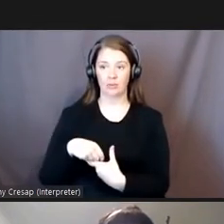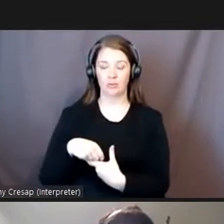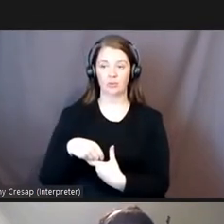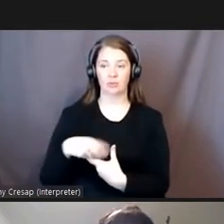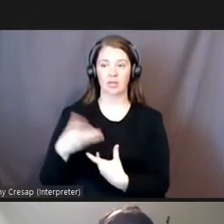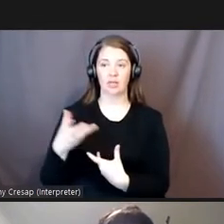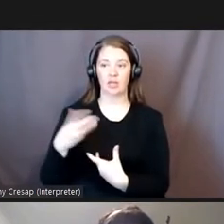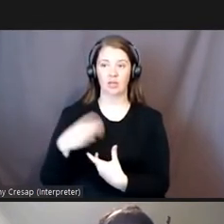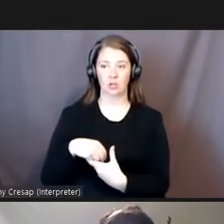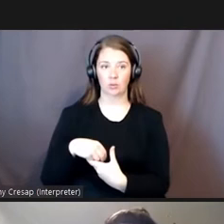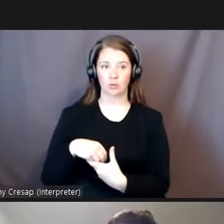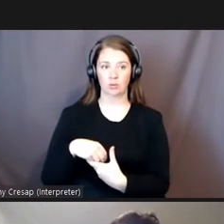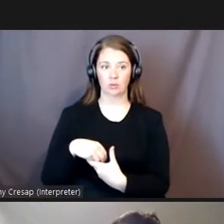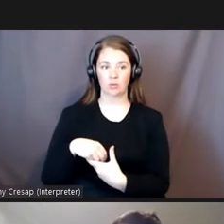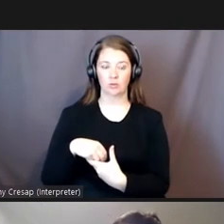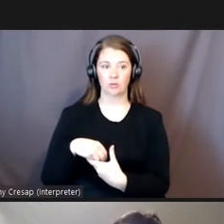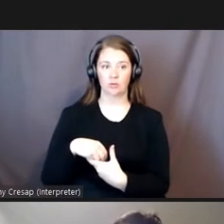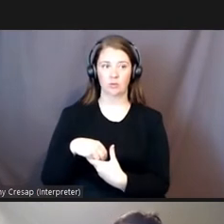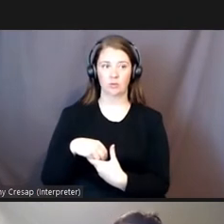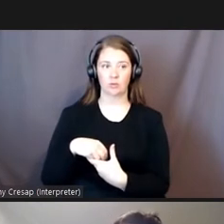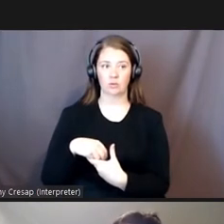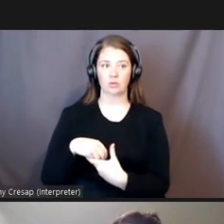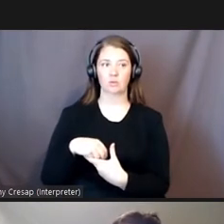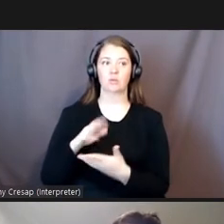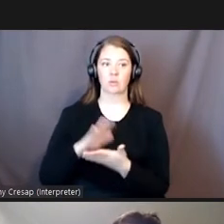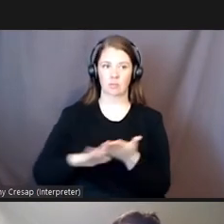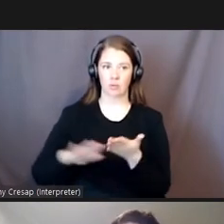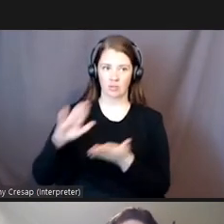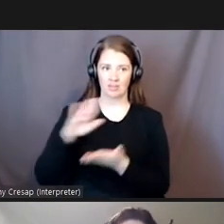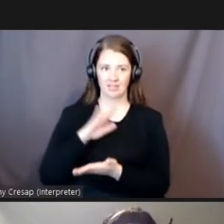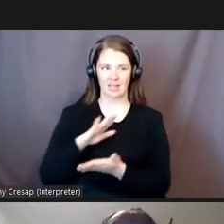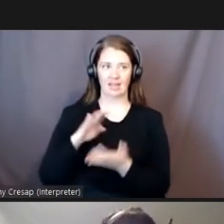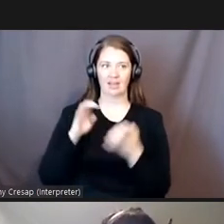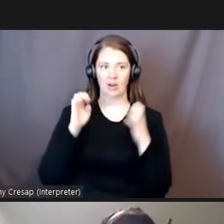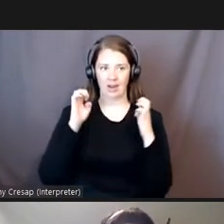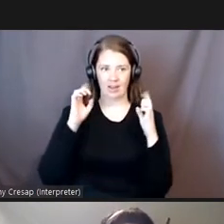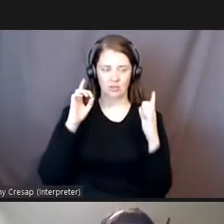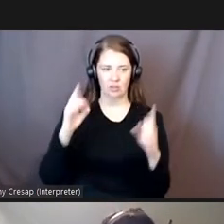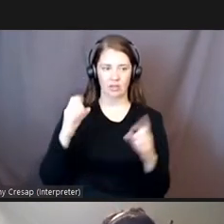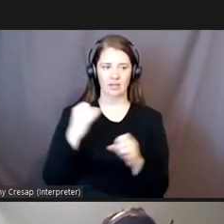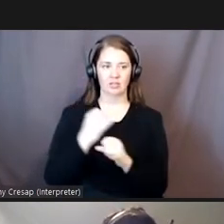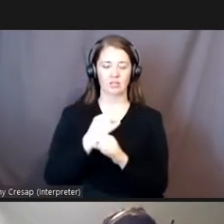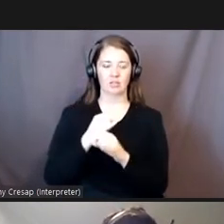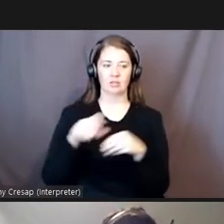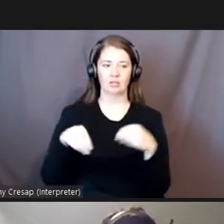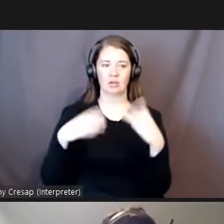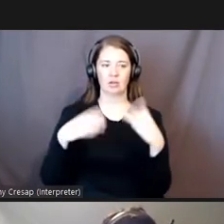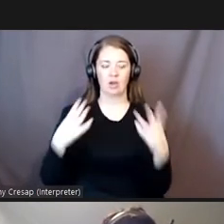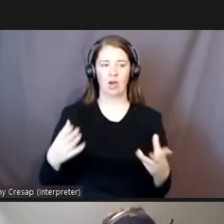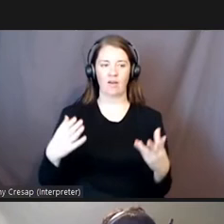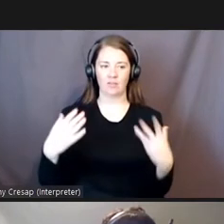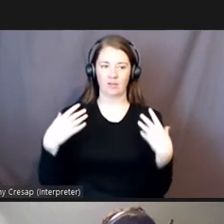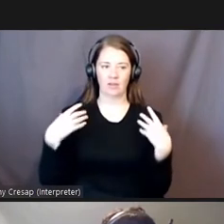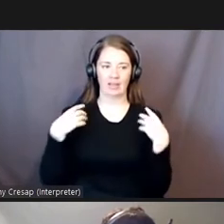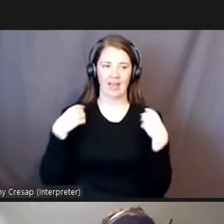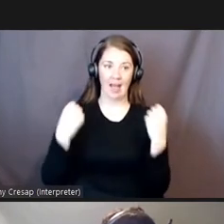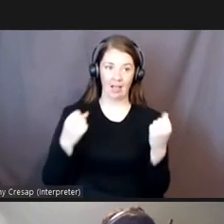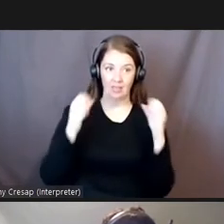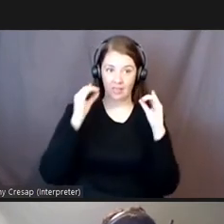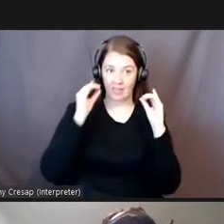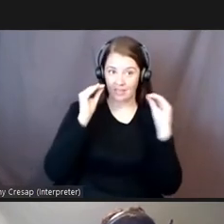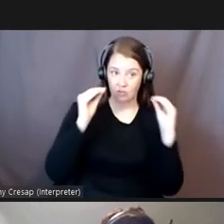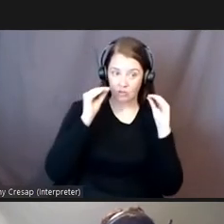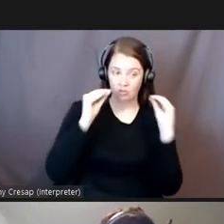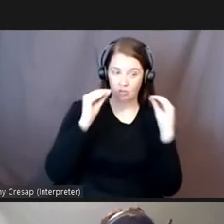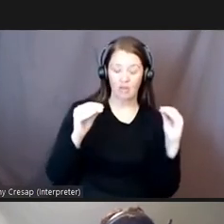includes post-secondary educational institutions offering healthcare instruction, teaching hospitals and medical schools,